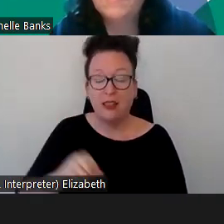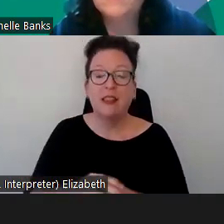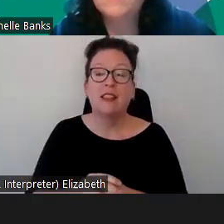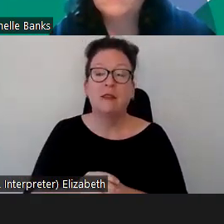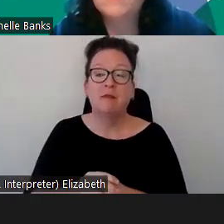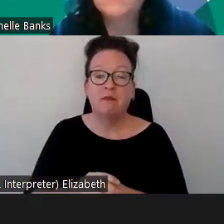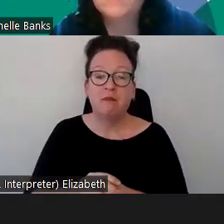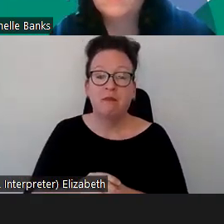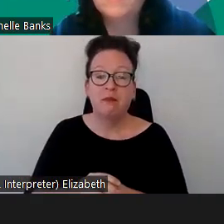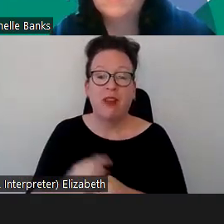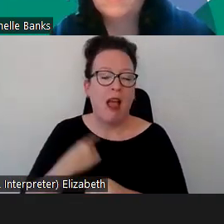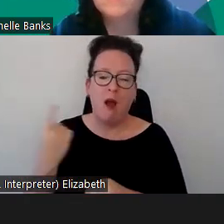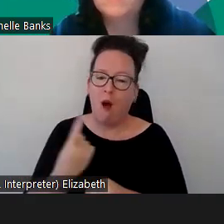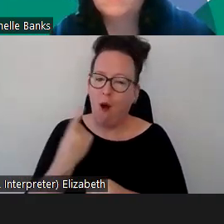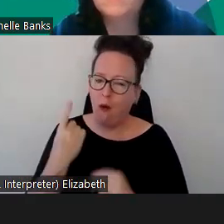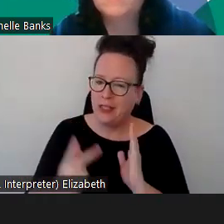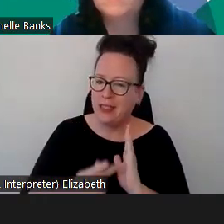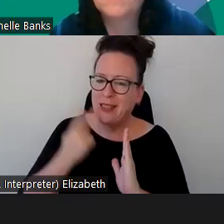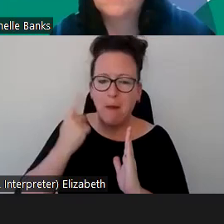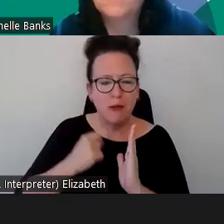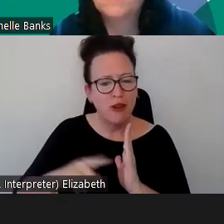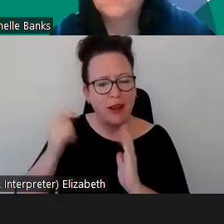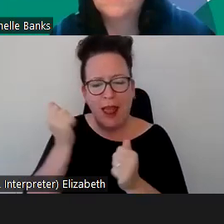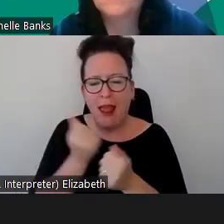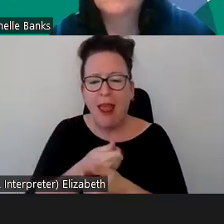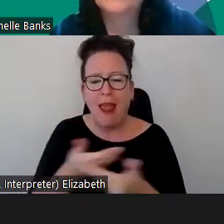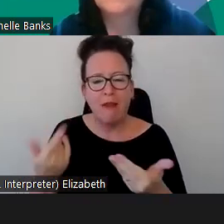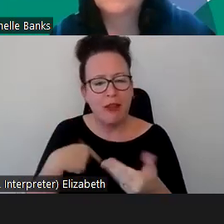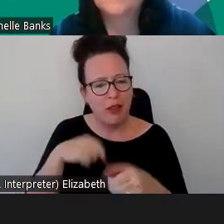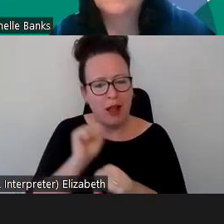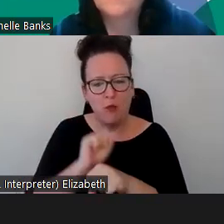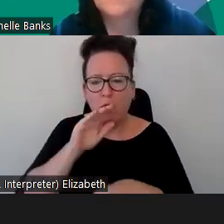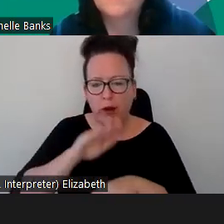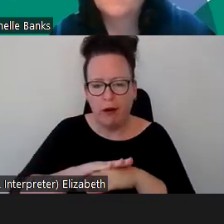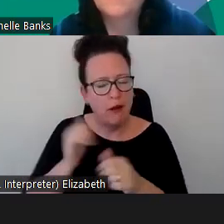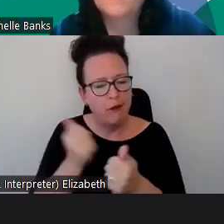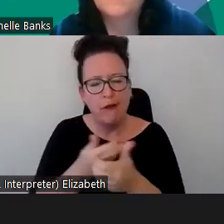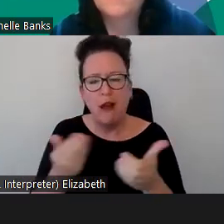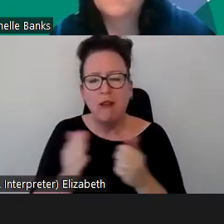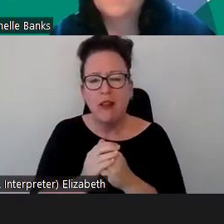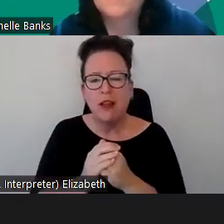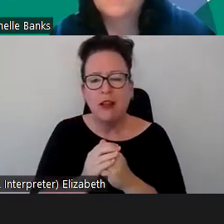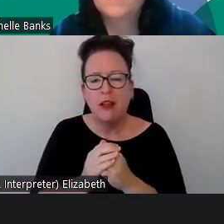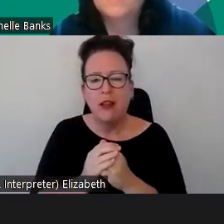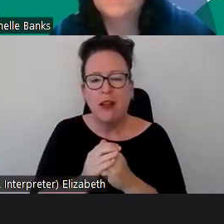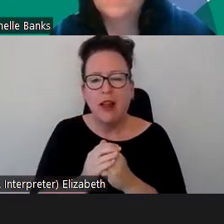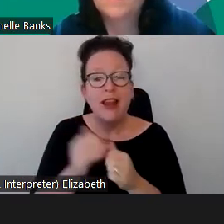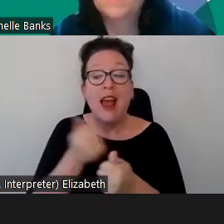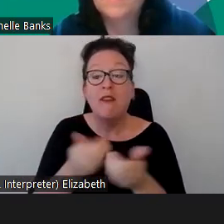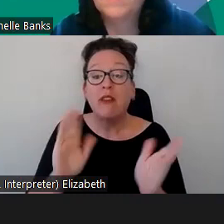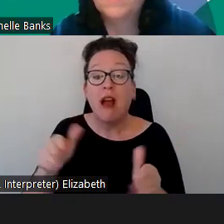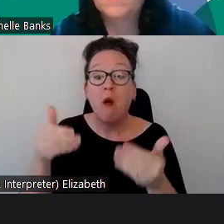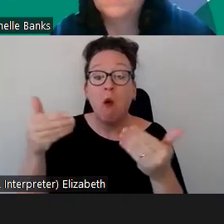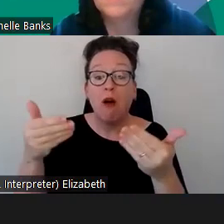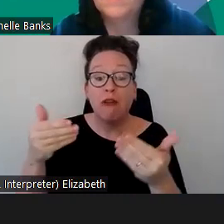And I always double check everything that I'm doing and offering the NextGeners with my